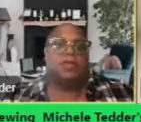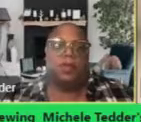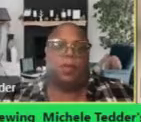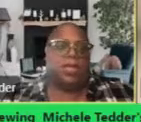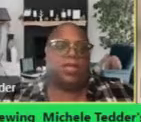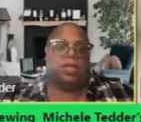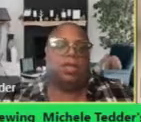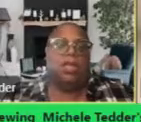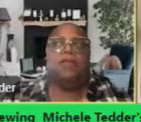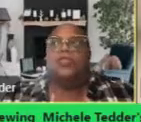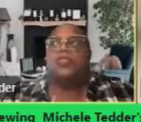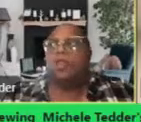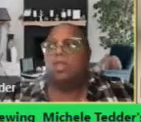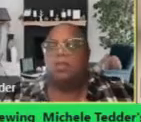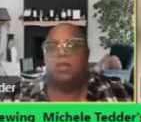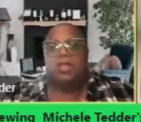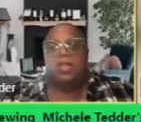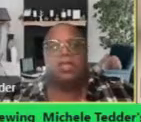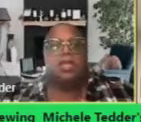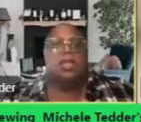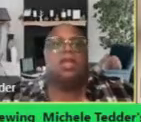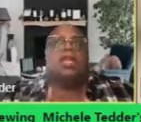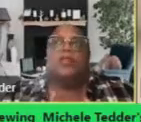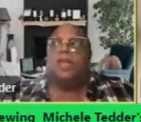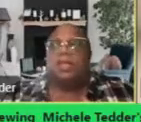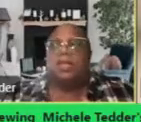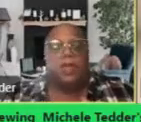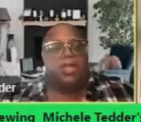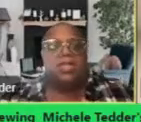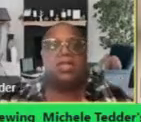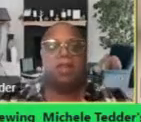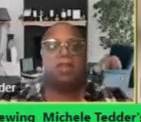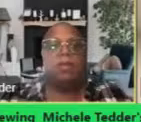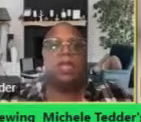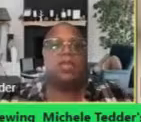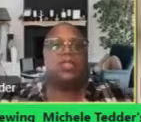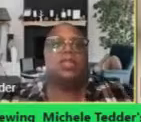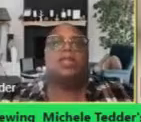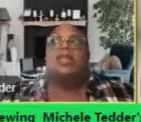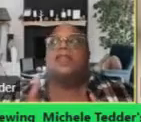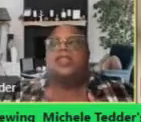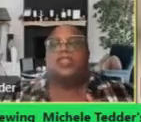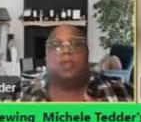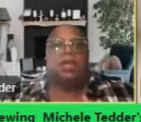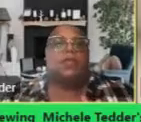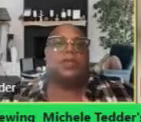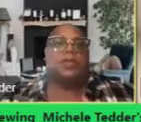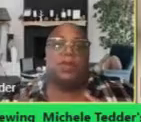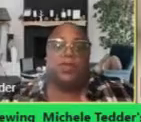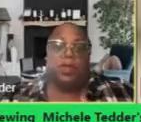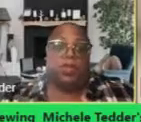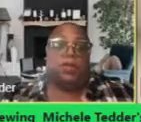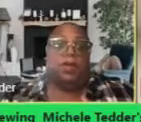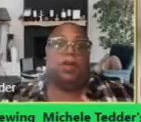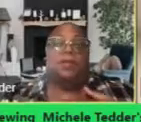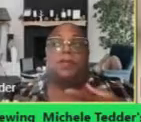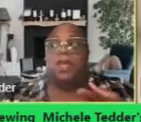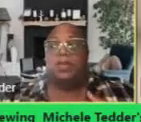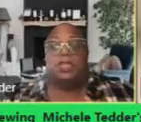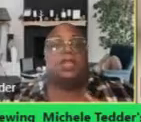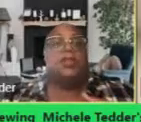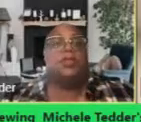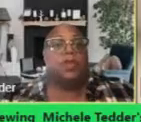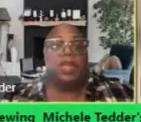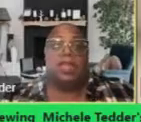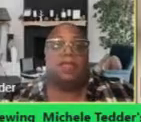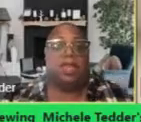accessible information. If you're struggling with this, if your PCP doesn't know how to manage it, they should be able to refer you or be able